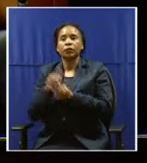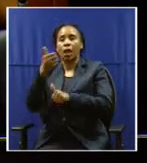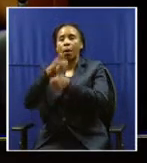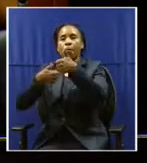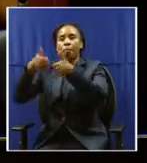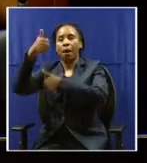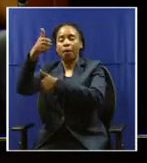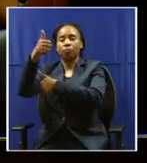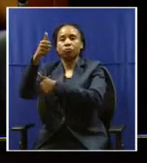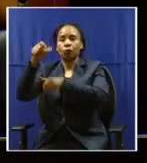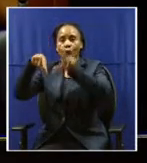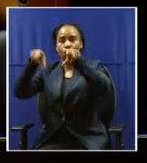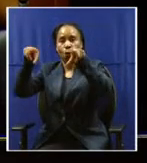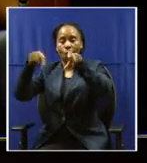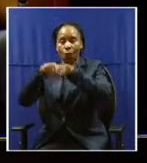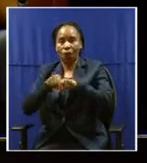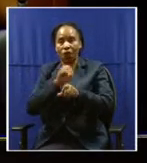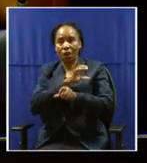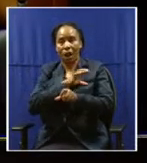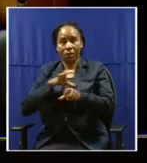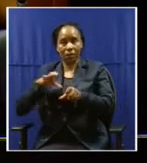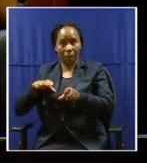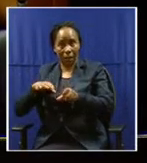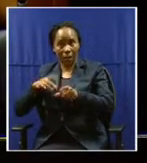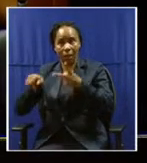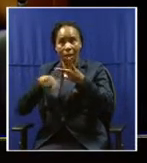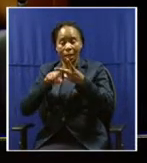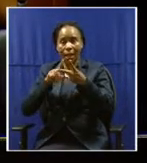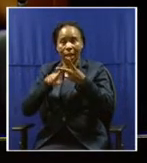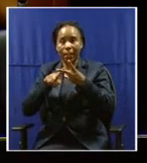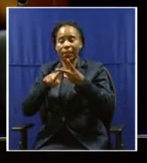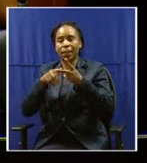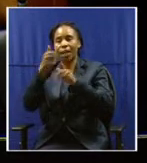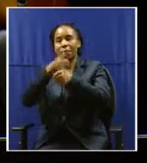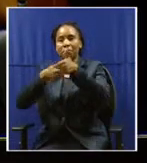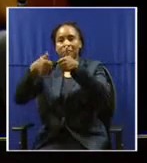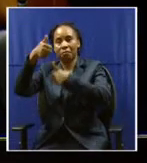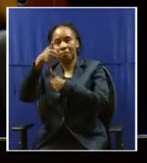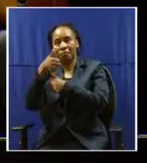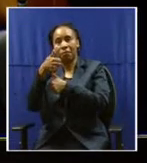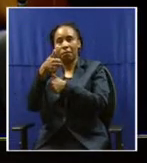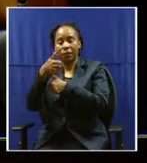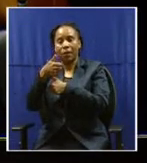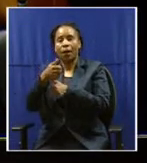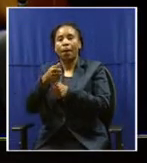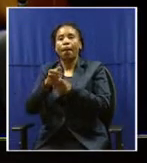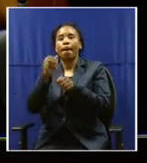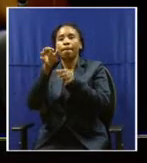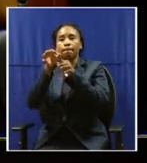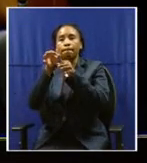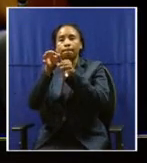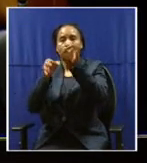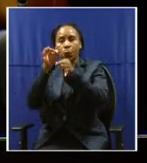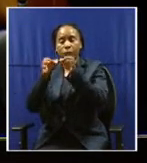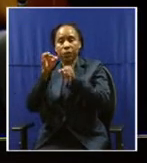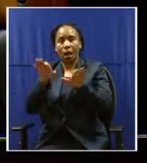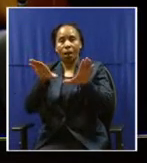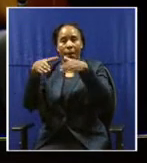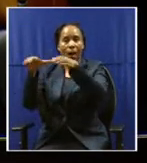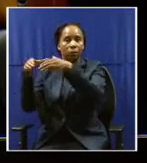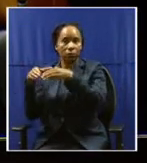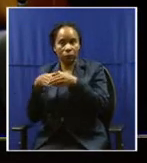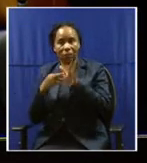the Council, as well as the Chief Whip or party representative from each political